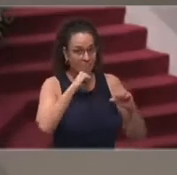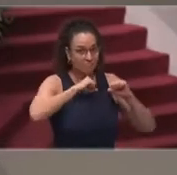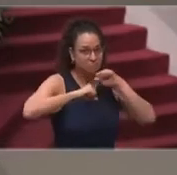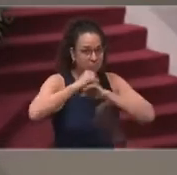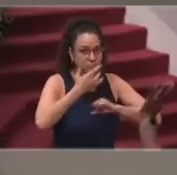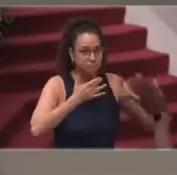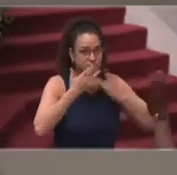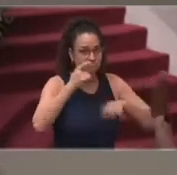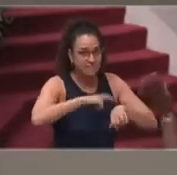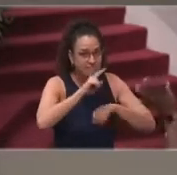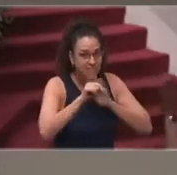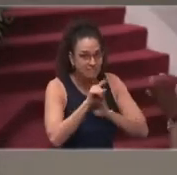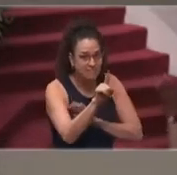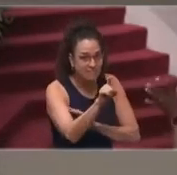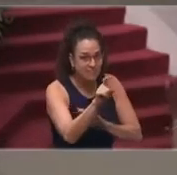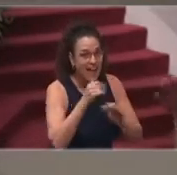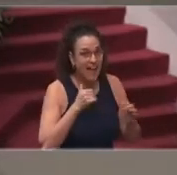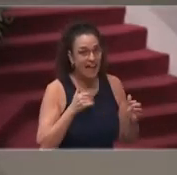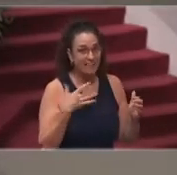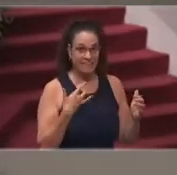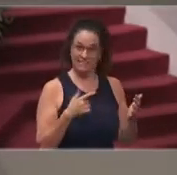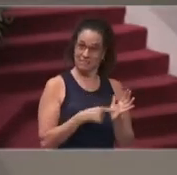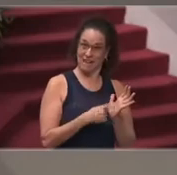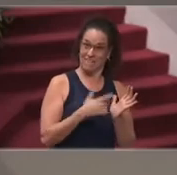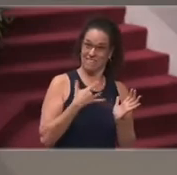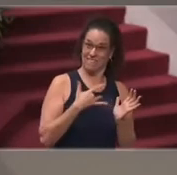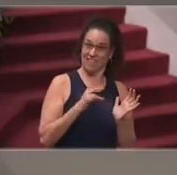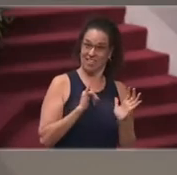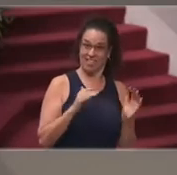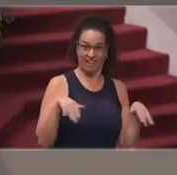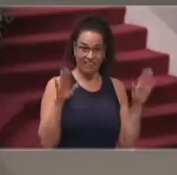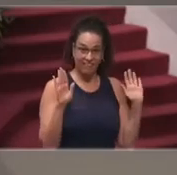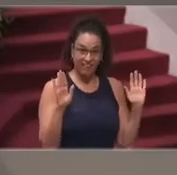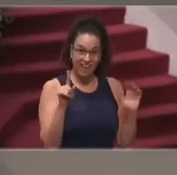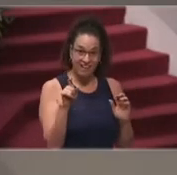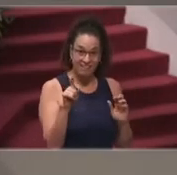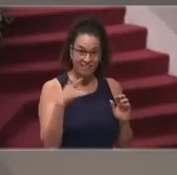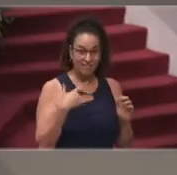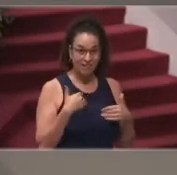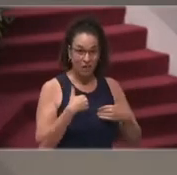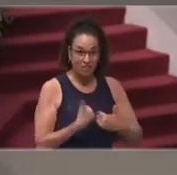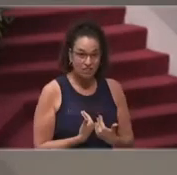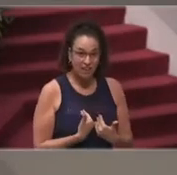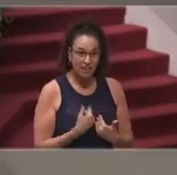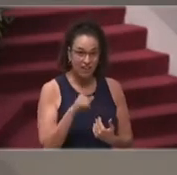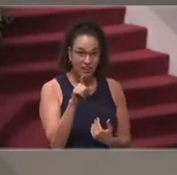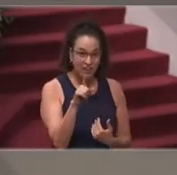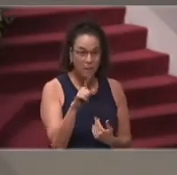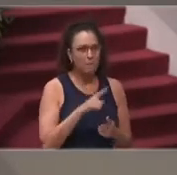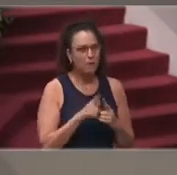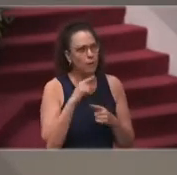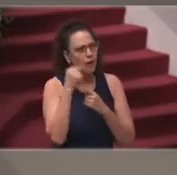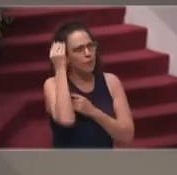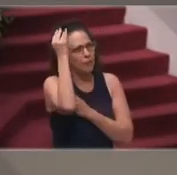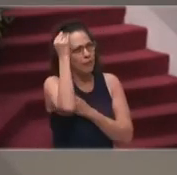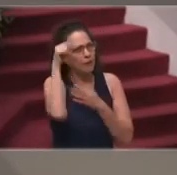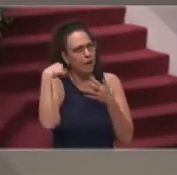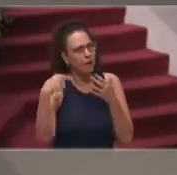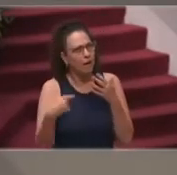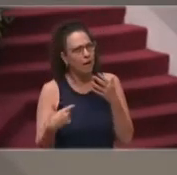Have you had some weary days? But when I look things over and when I think things over,